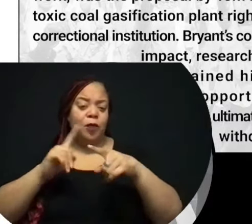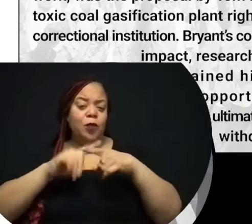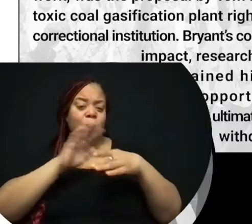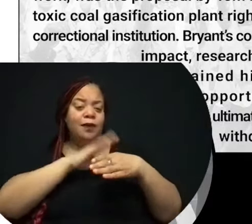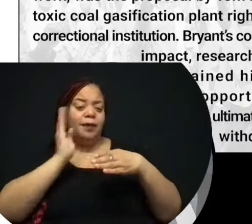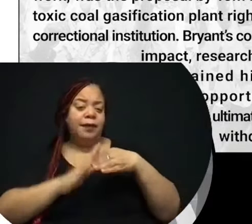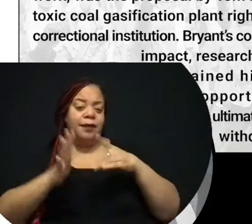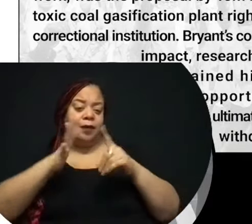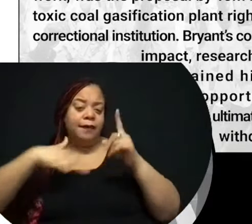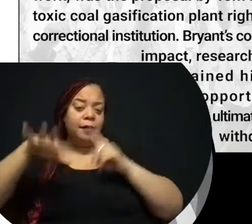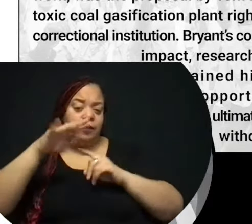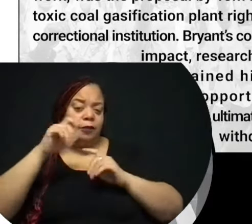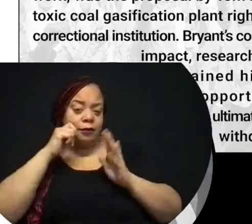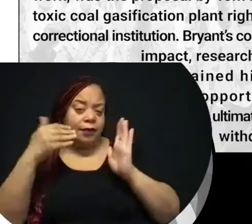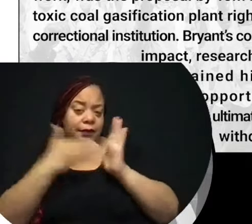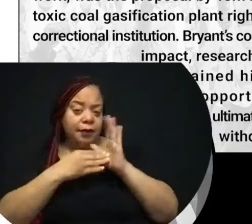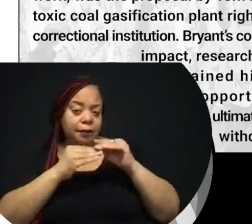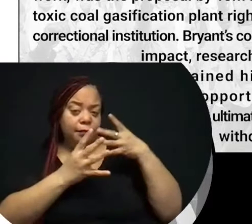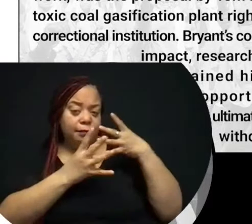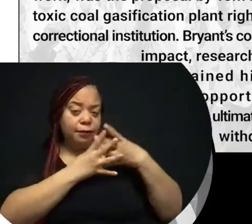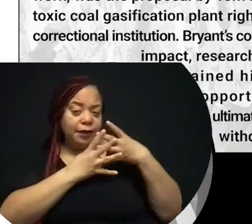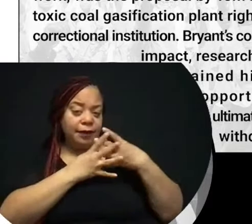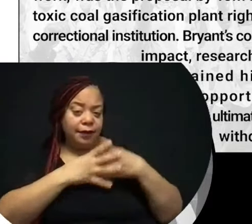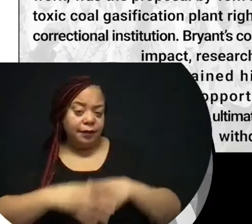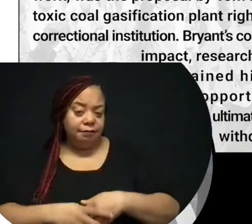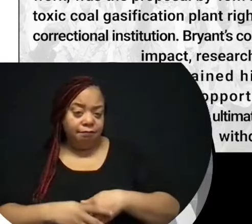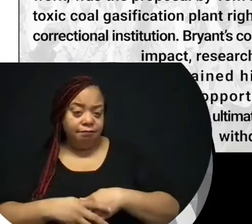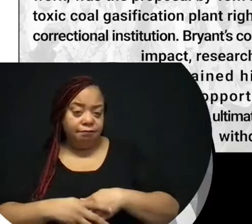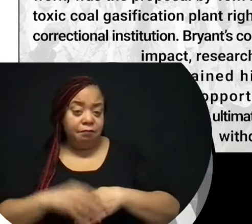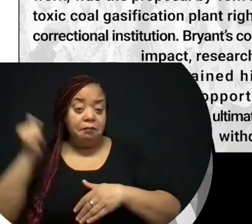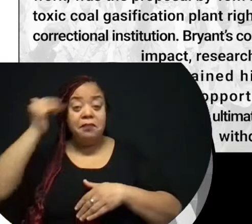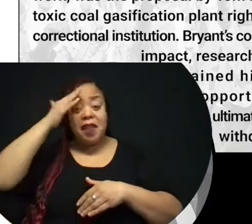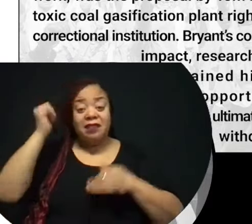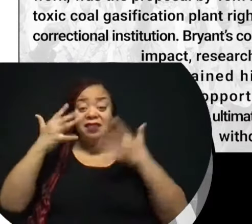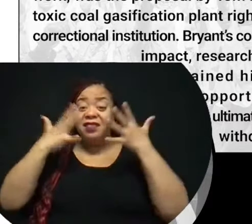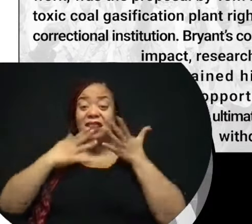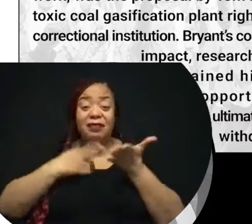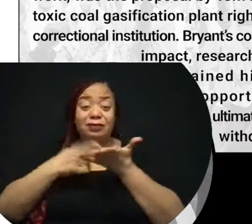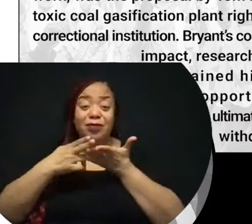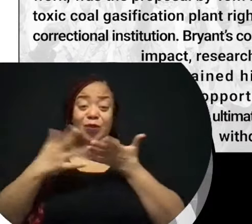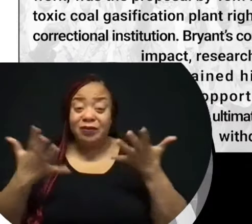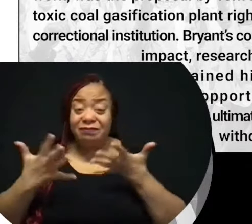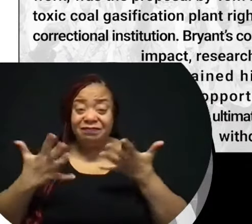members lack the awareness of their toxic grounds.